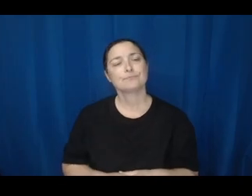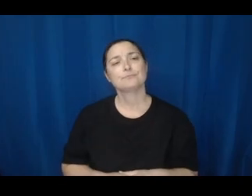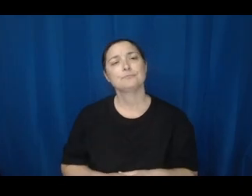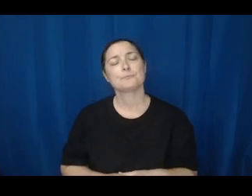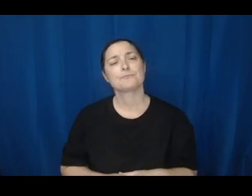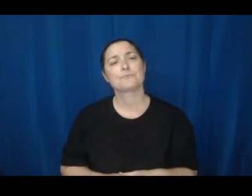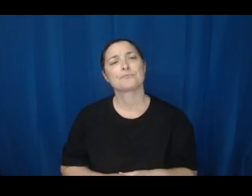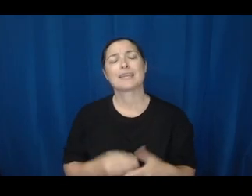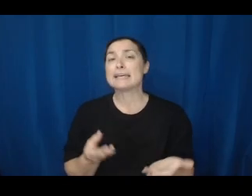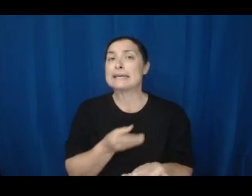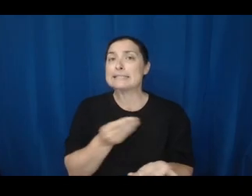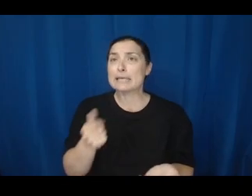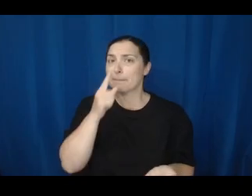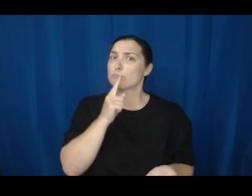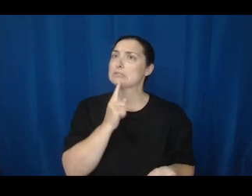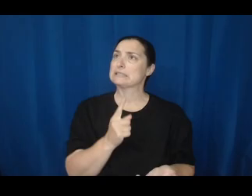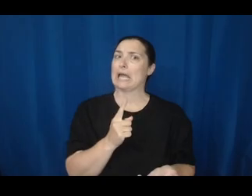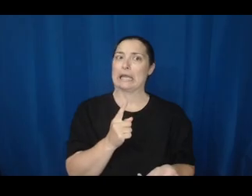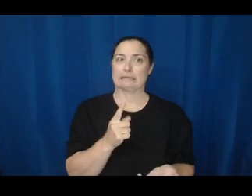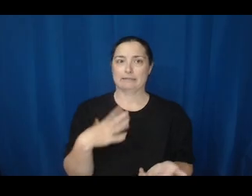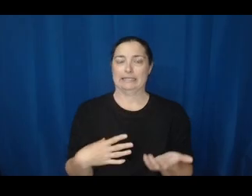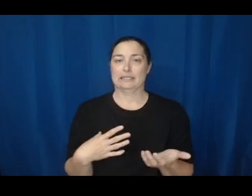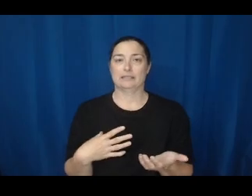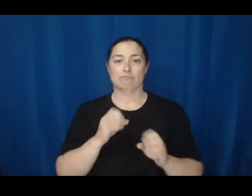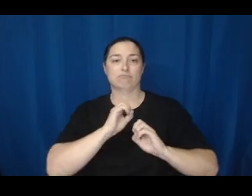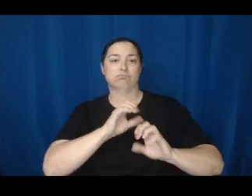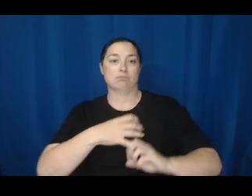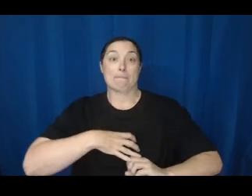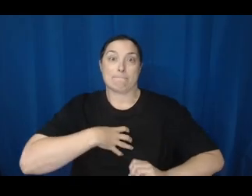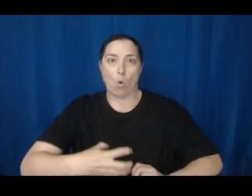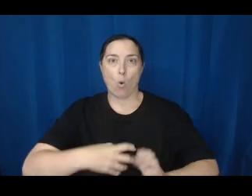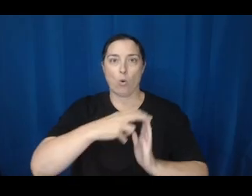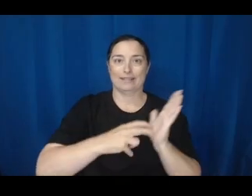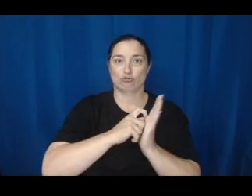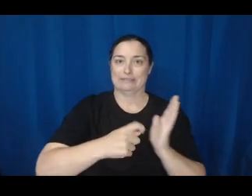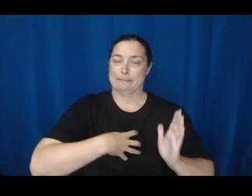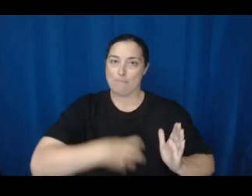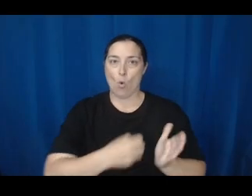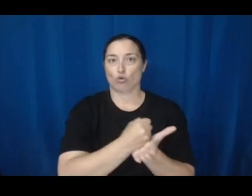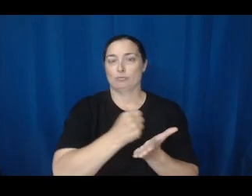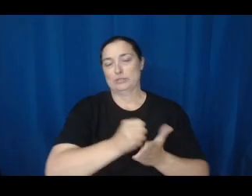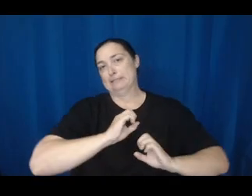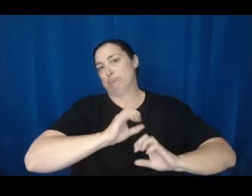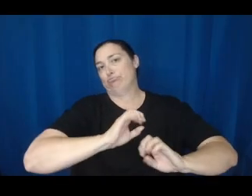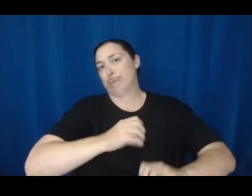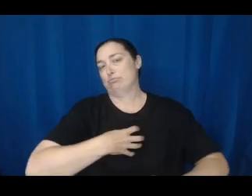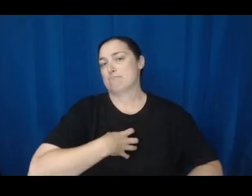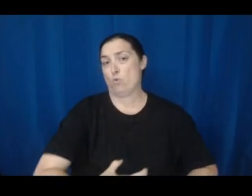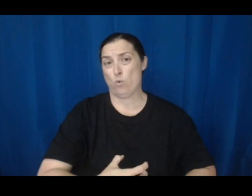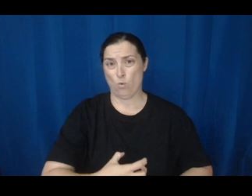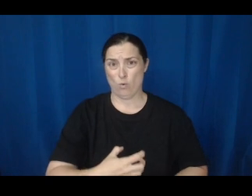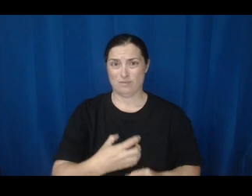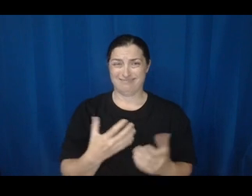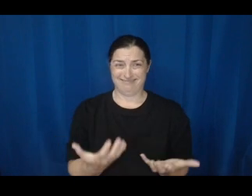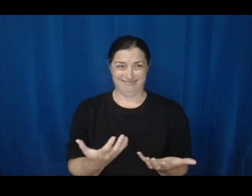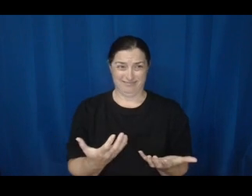do in this country is to just add a little bit more literacy and numeracy to the already fully booked school schedules. But I often saw people